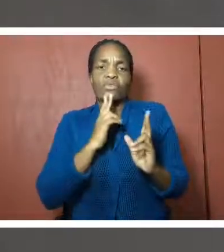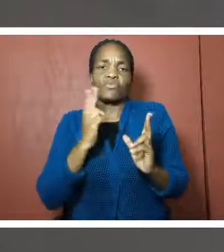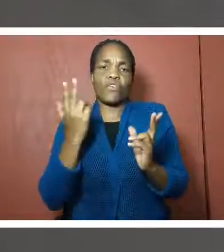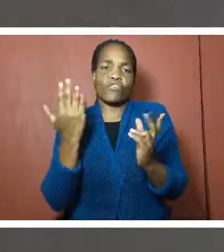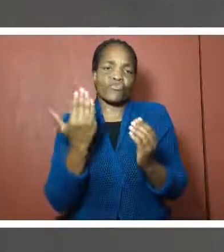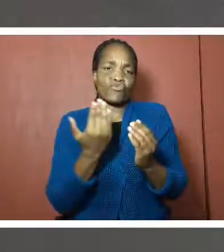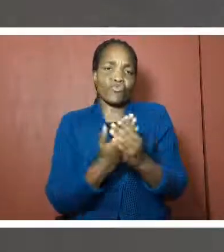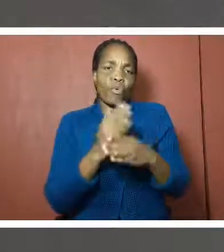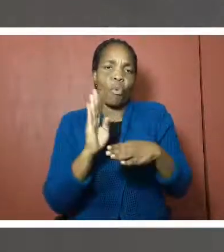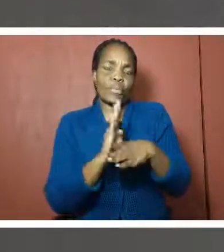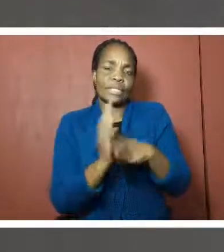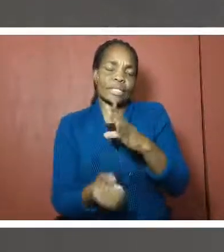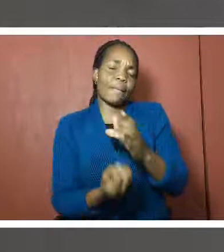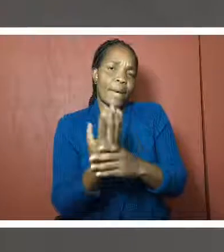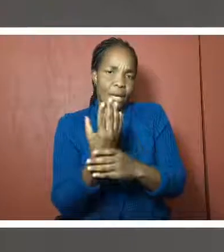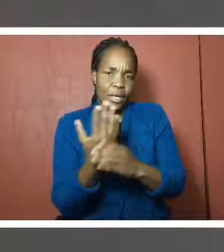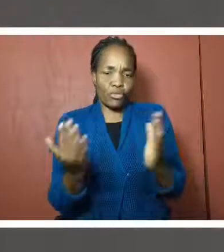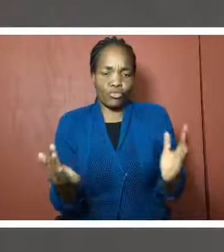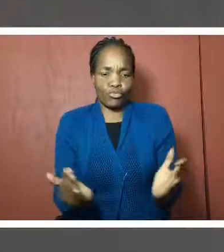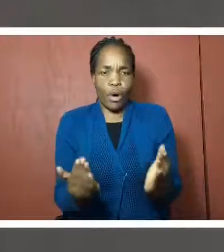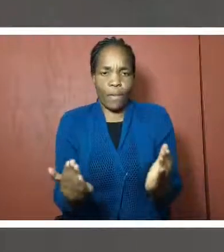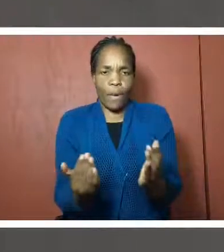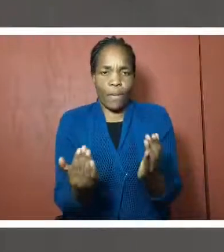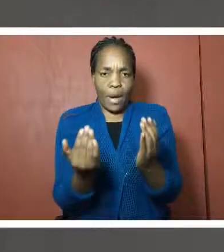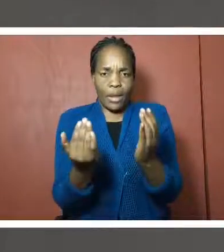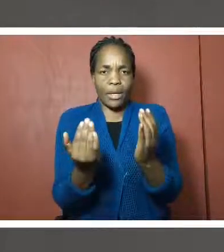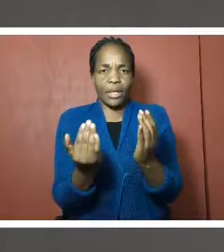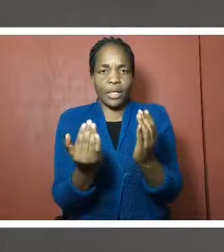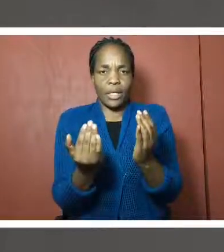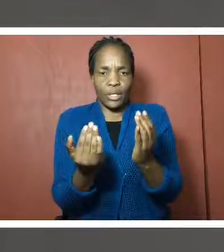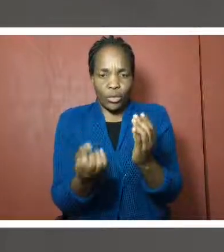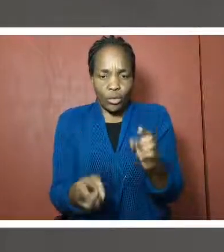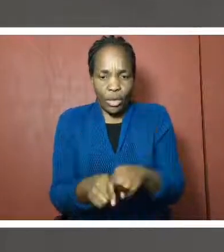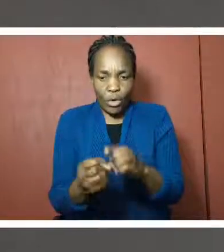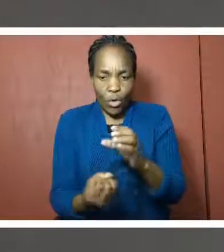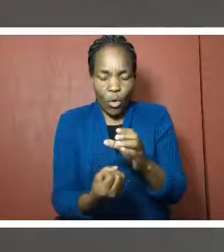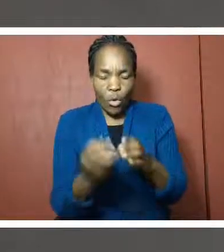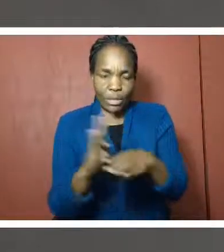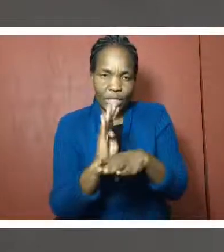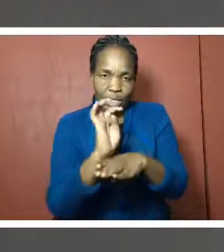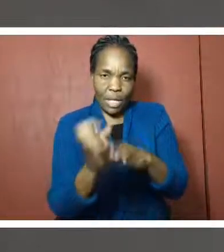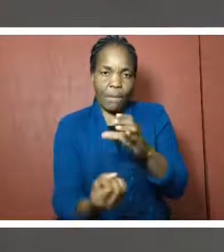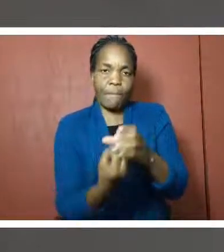out or getting them up started with their businesses.